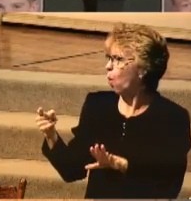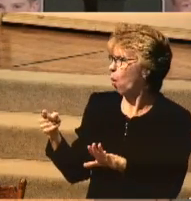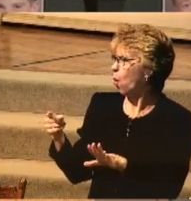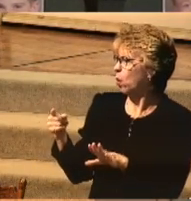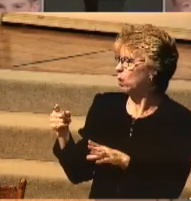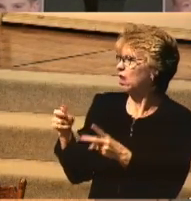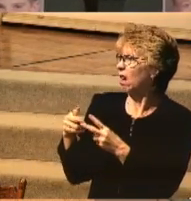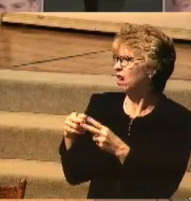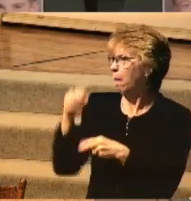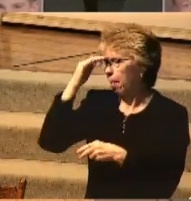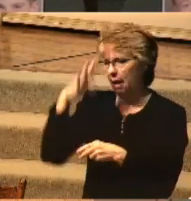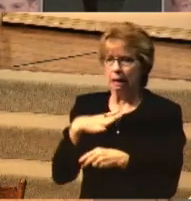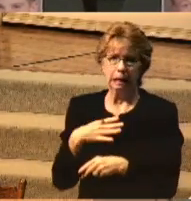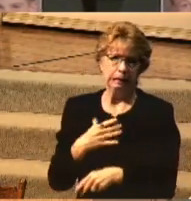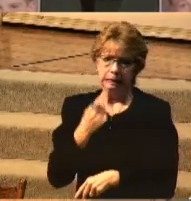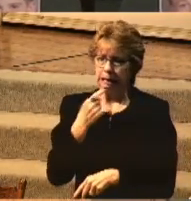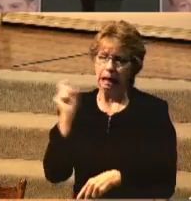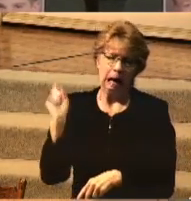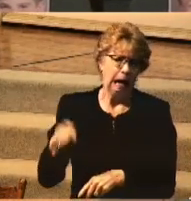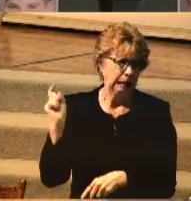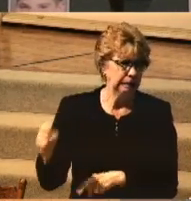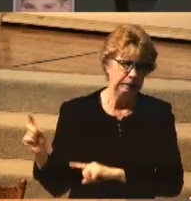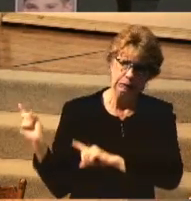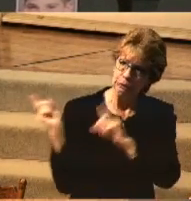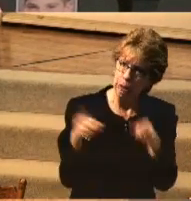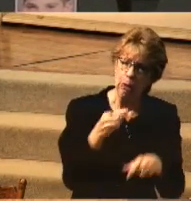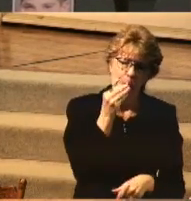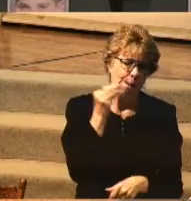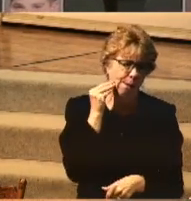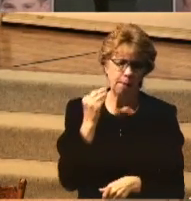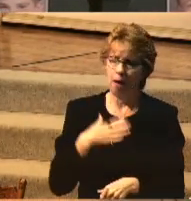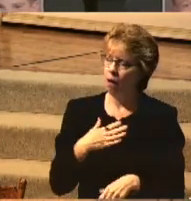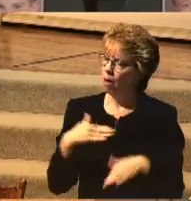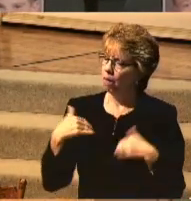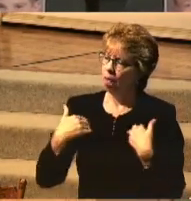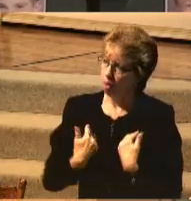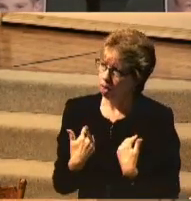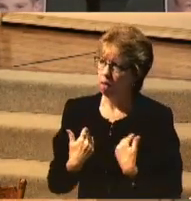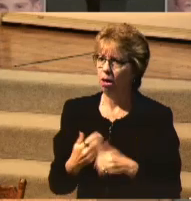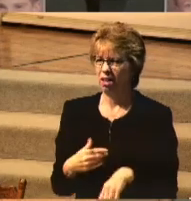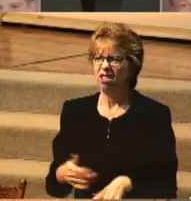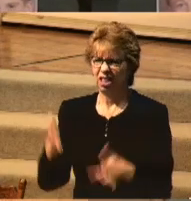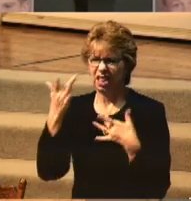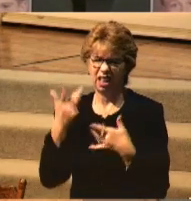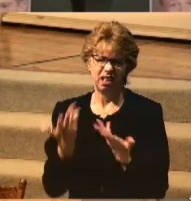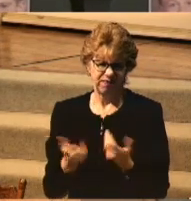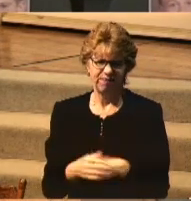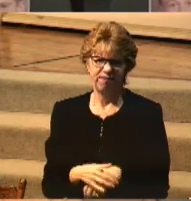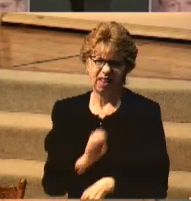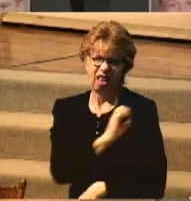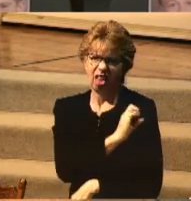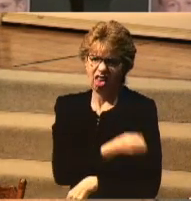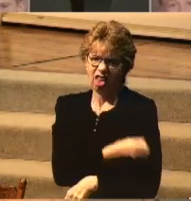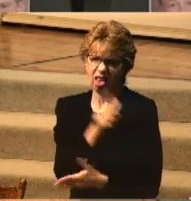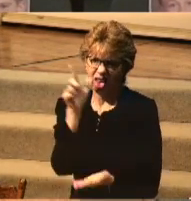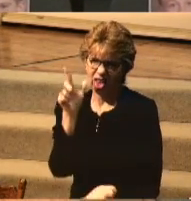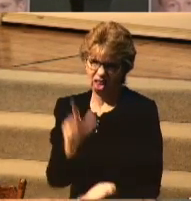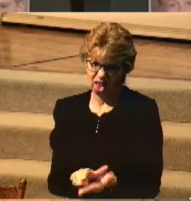other, I gotta go. I'm shot. I don't have a lick of energy left. And